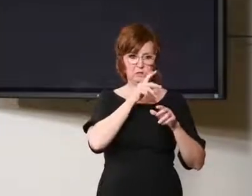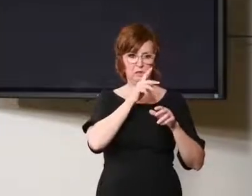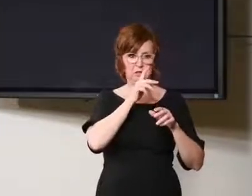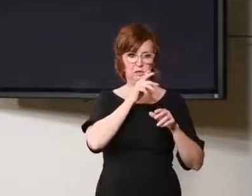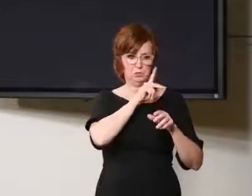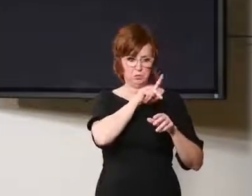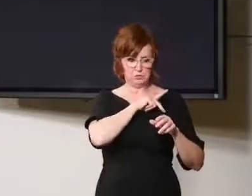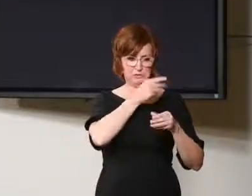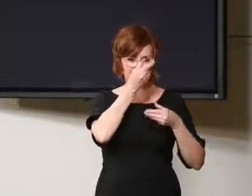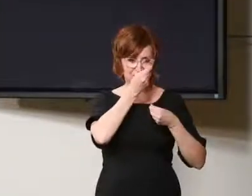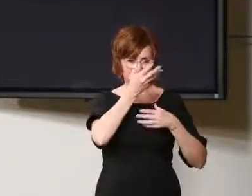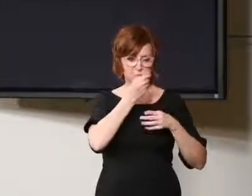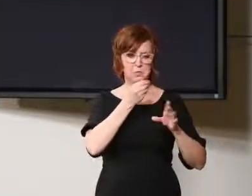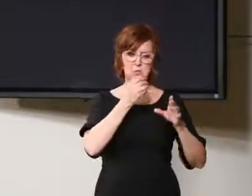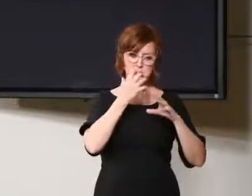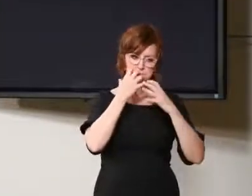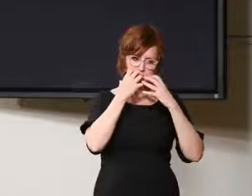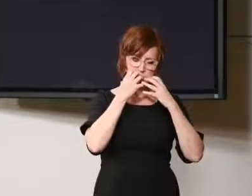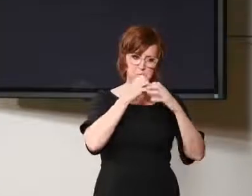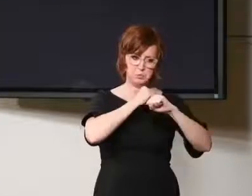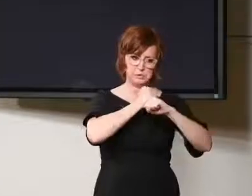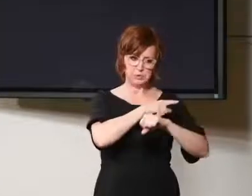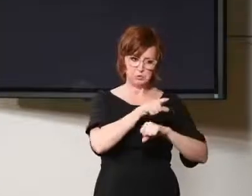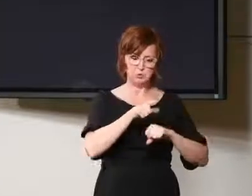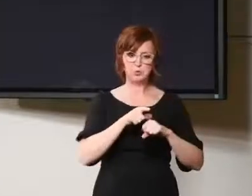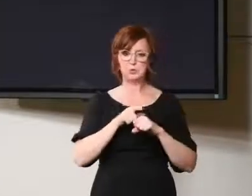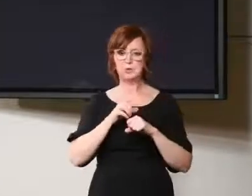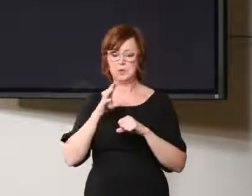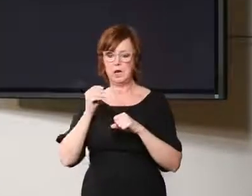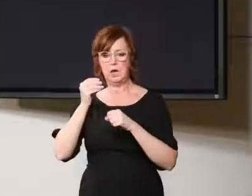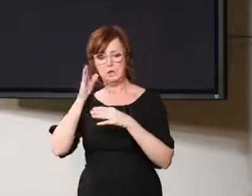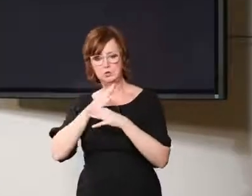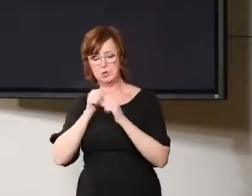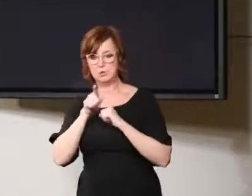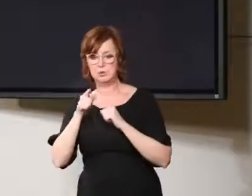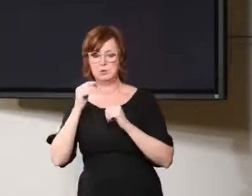Saskatchewan individuals. And do you have a follow-up, Colton?